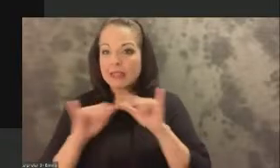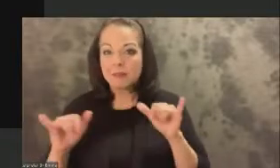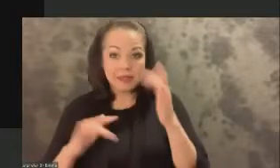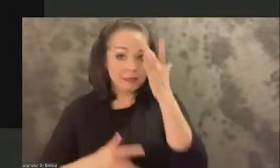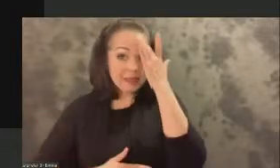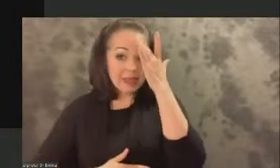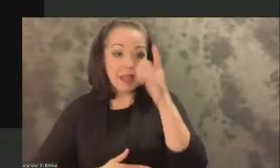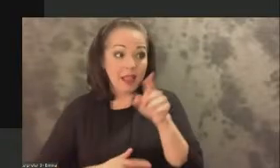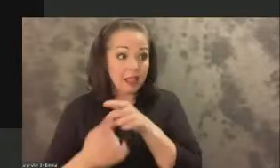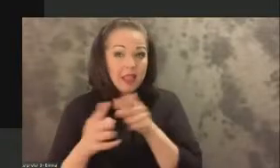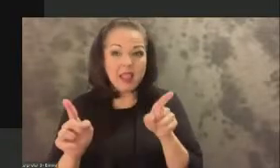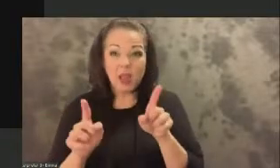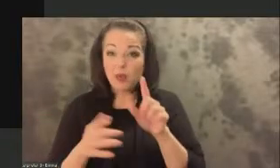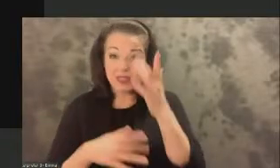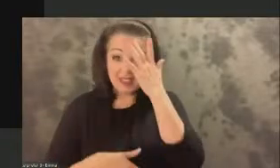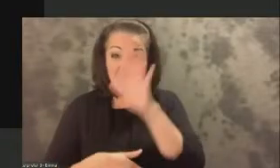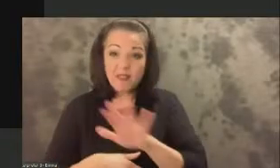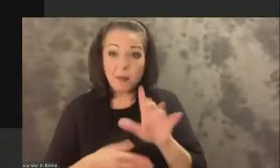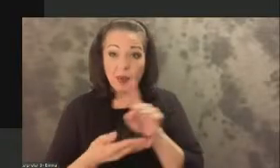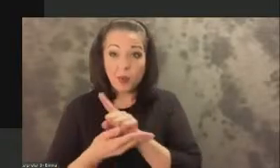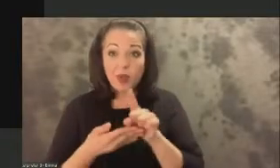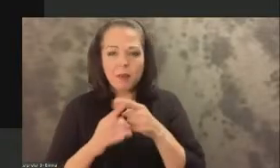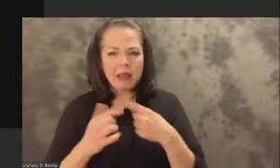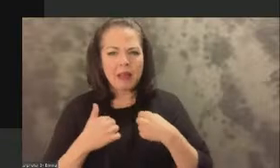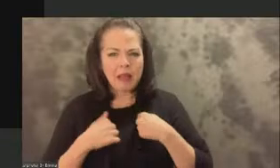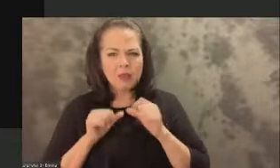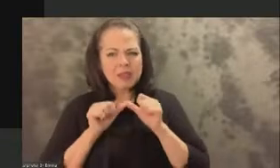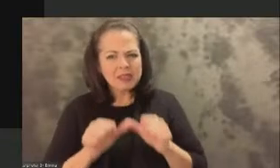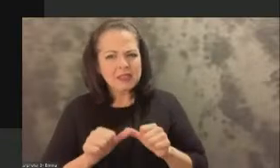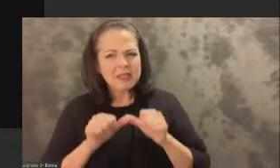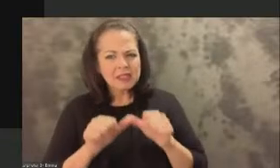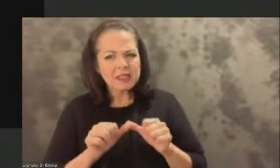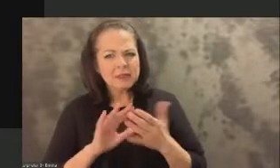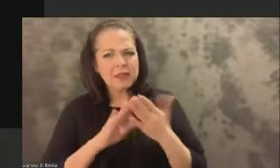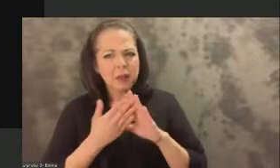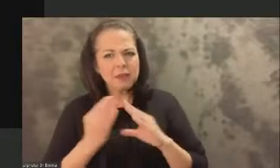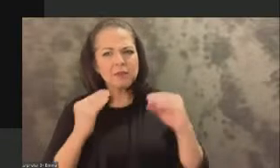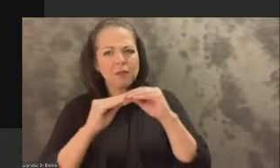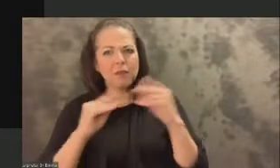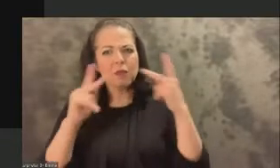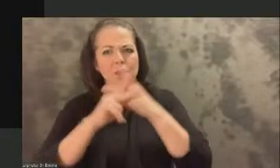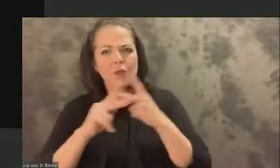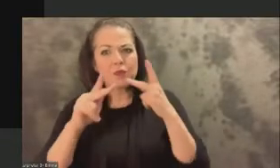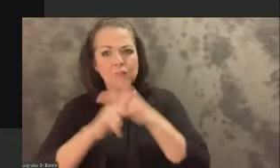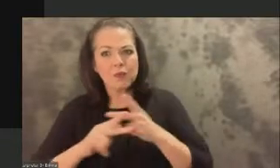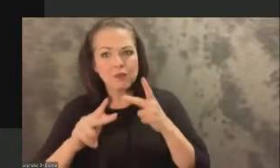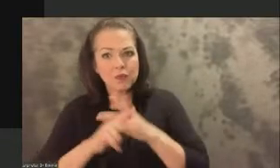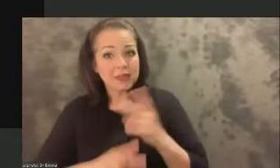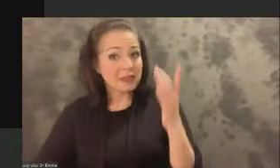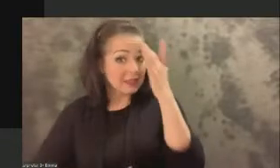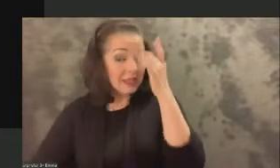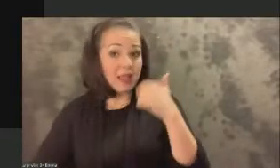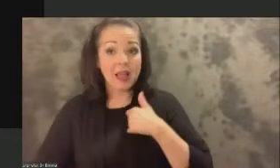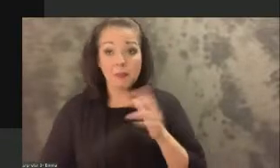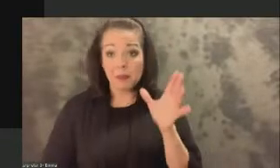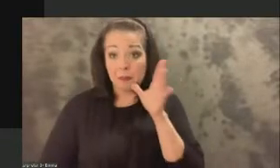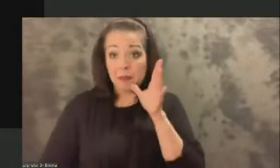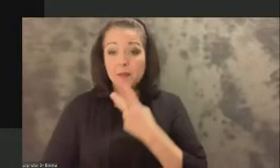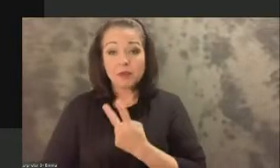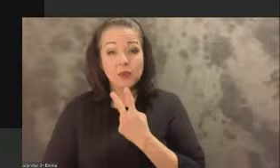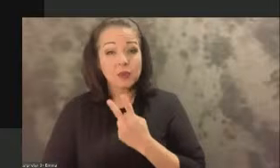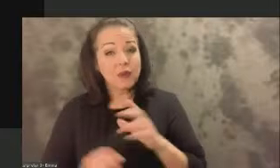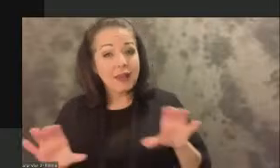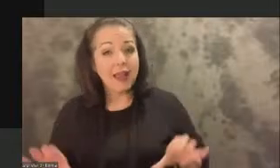they were sick for about a week, but I just kept getting sicker. I am the mom of two very